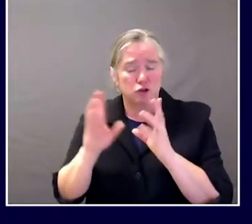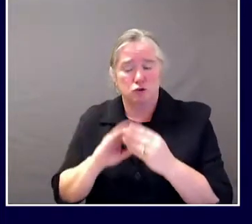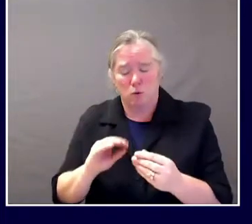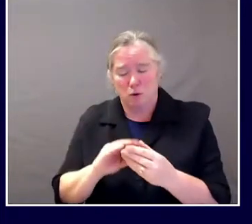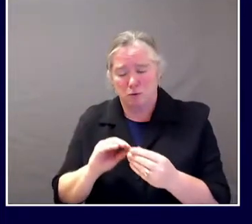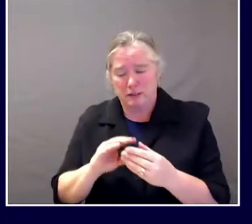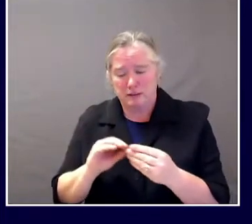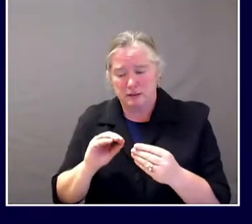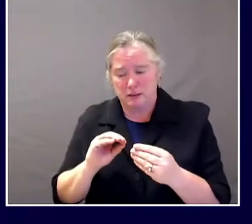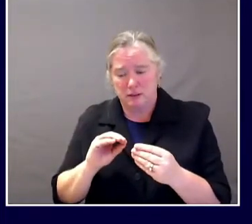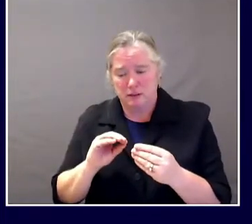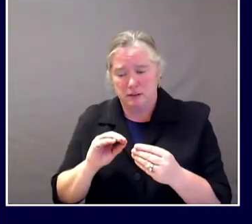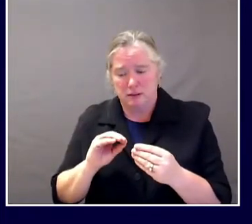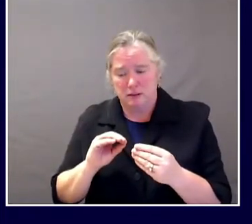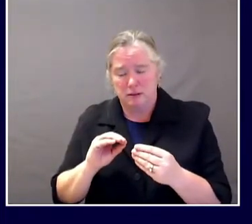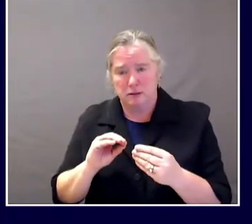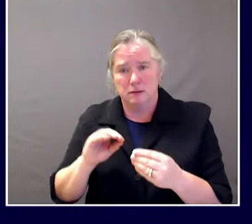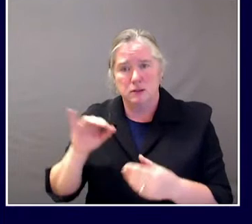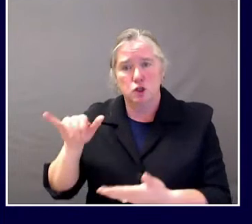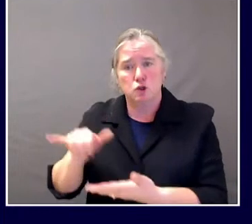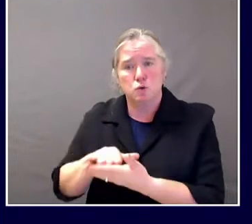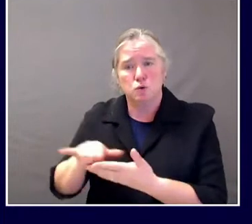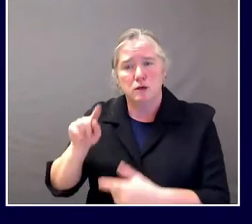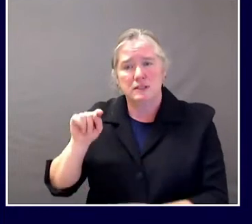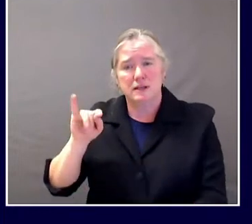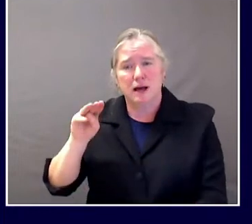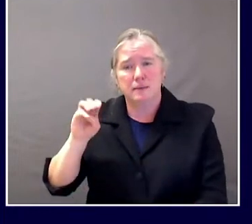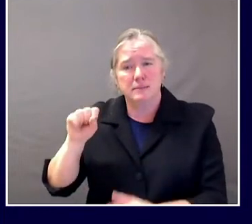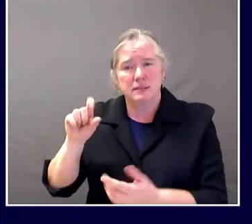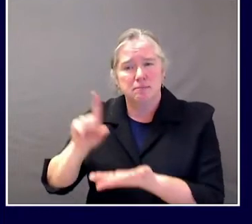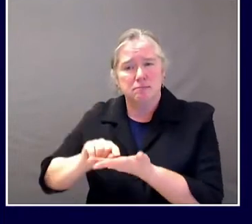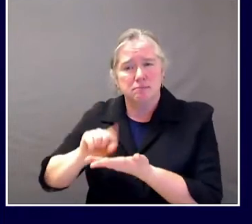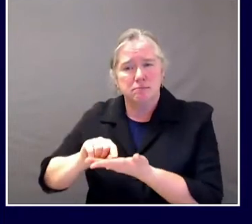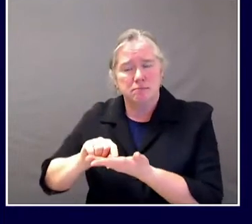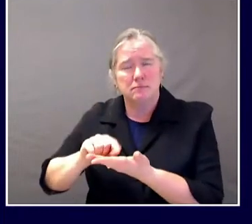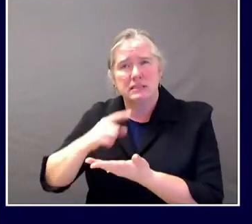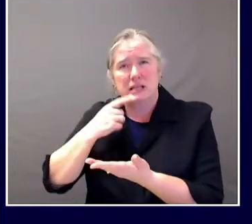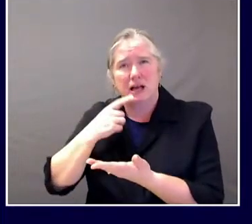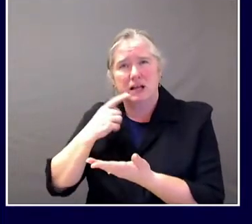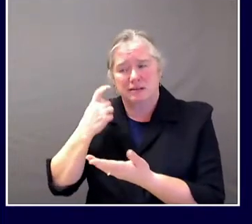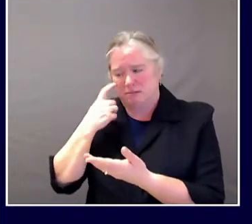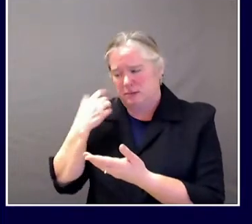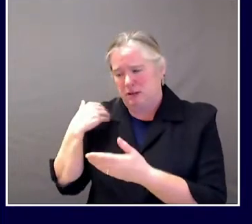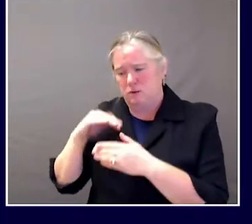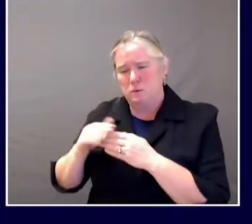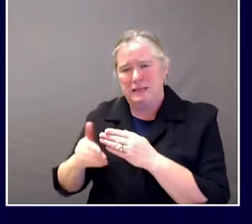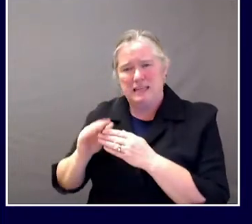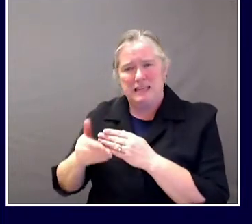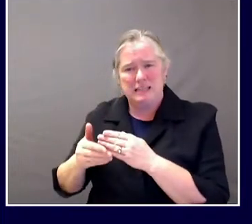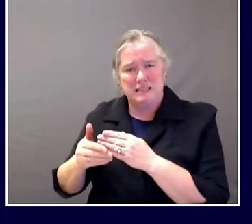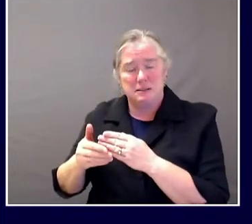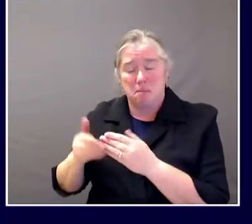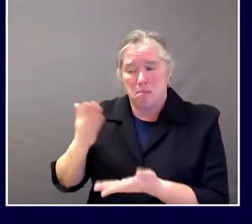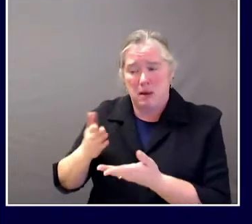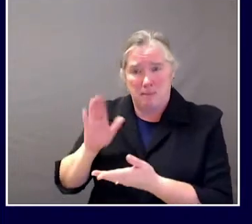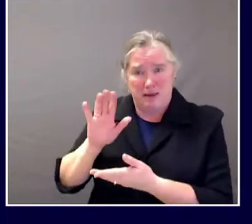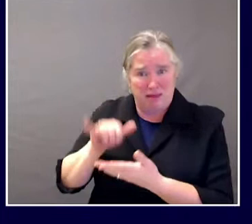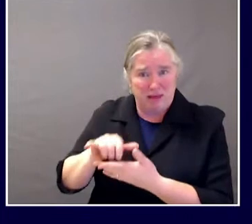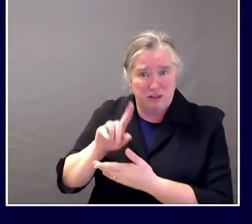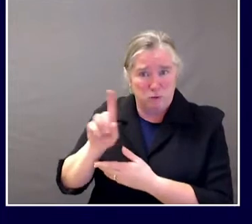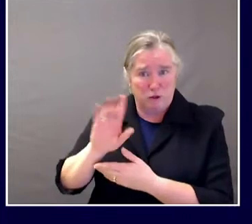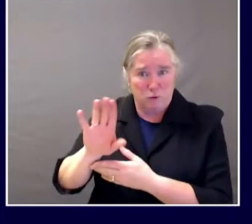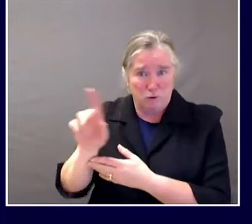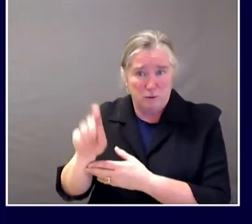particular in my mind was that in the New York Times over the weekend, perhaps sort of what may have engendered your question, Kevin, about